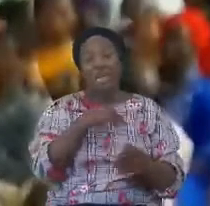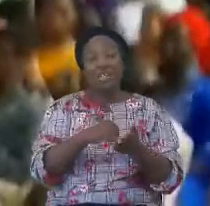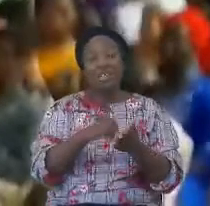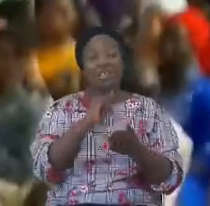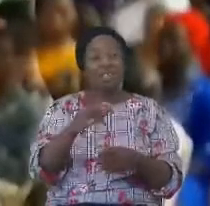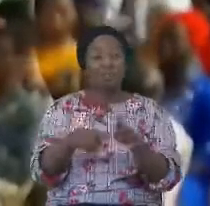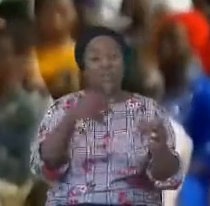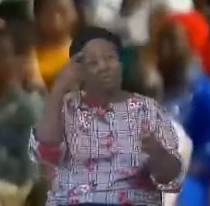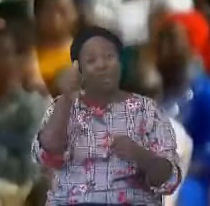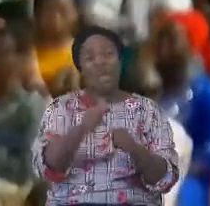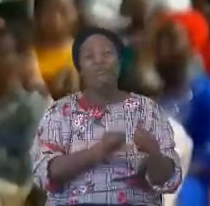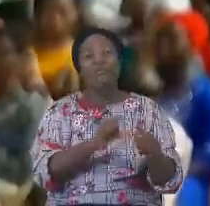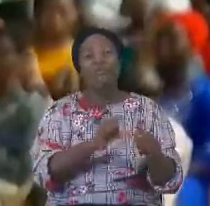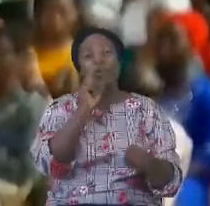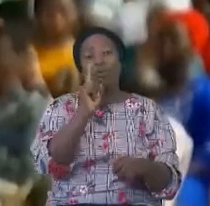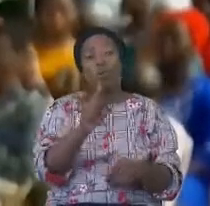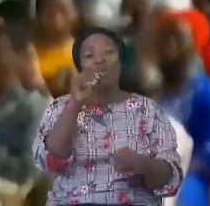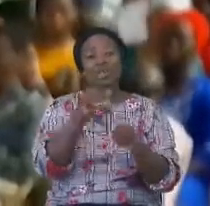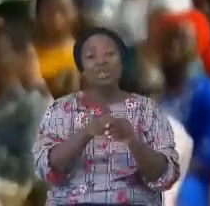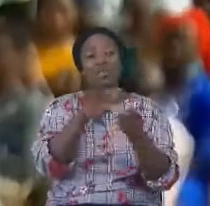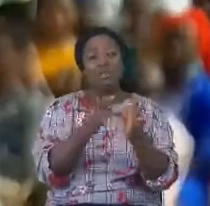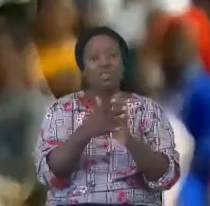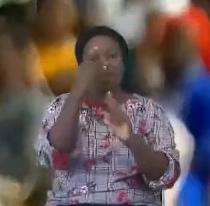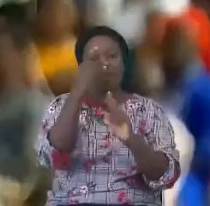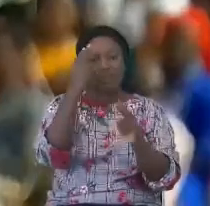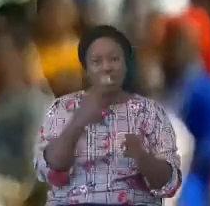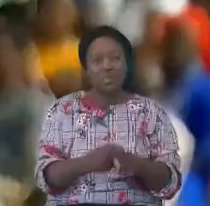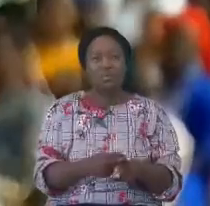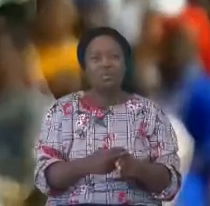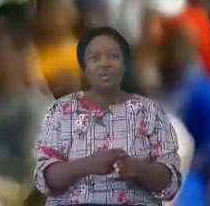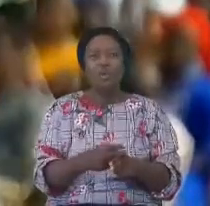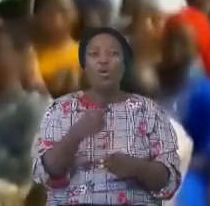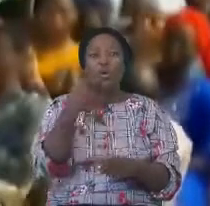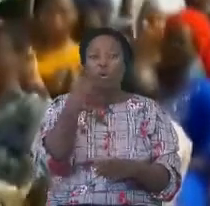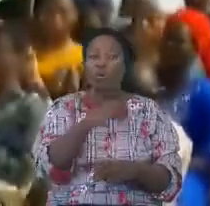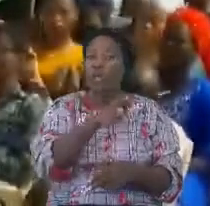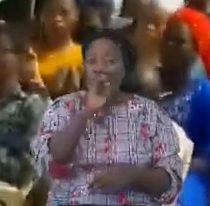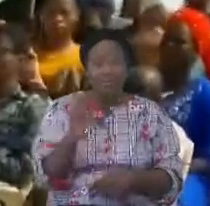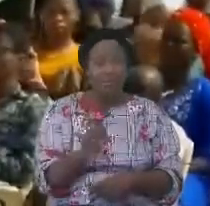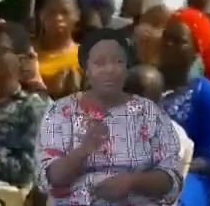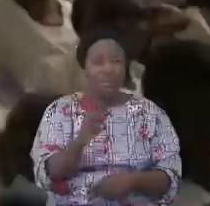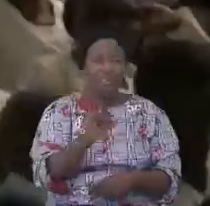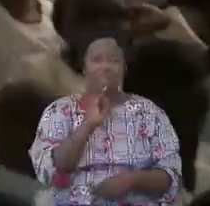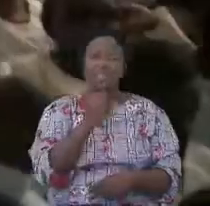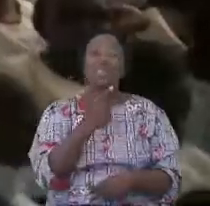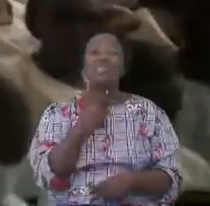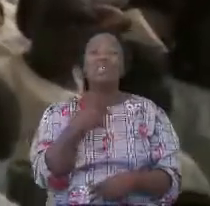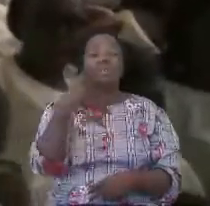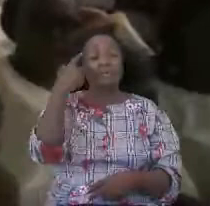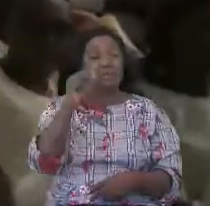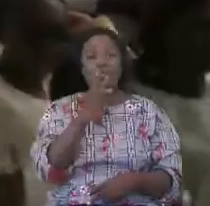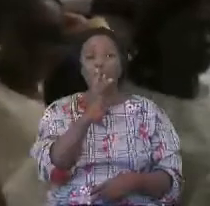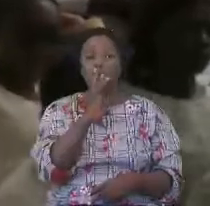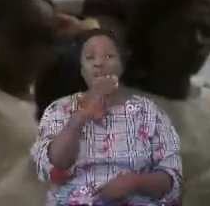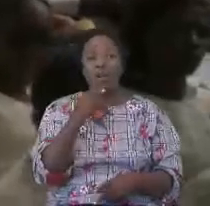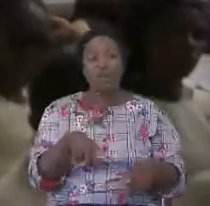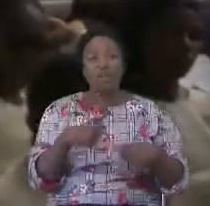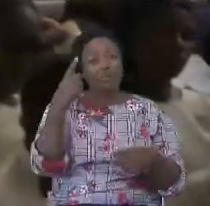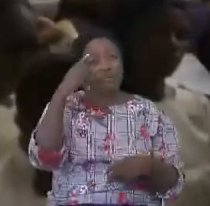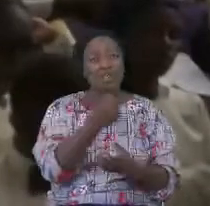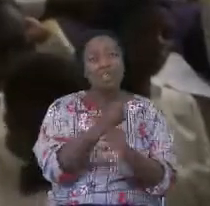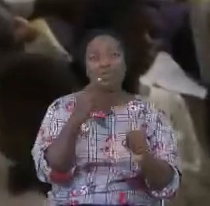It's available for me. It's available for everyone in Jesus' name.